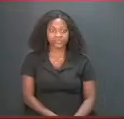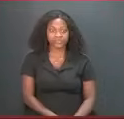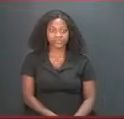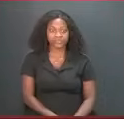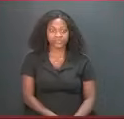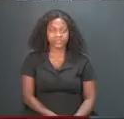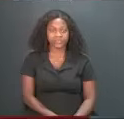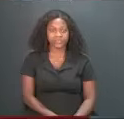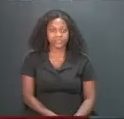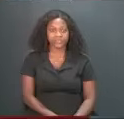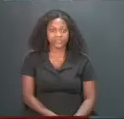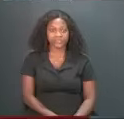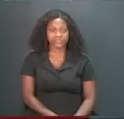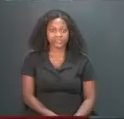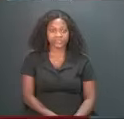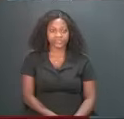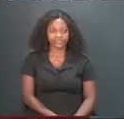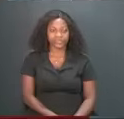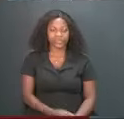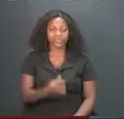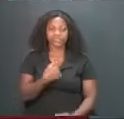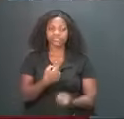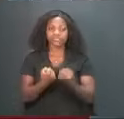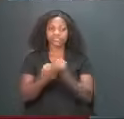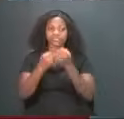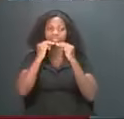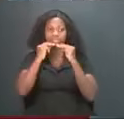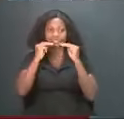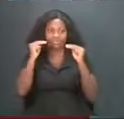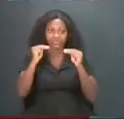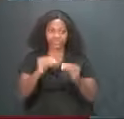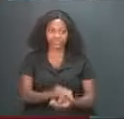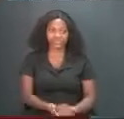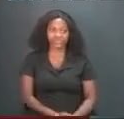Mr. Speaker, motion seconded.